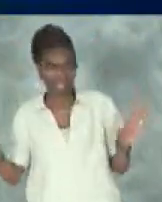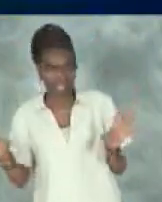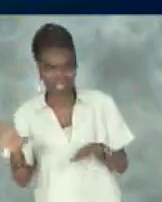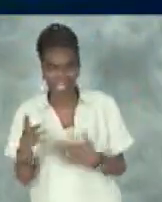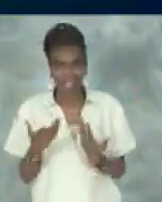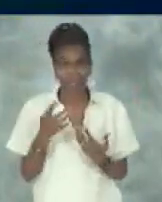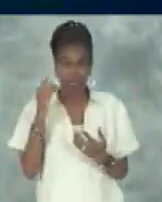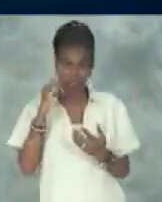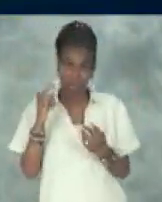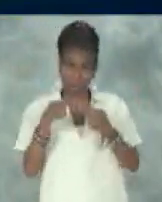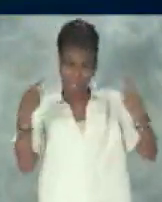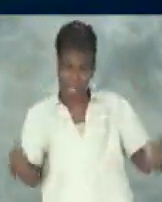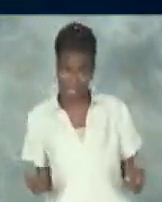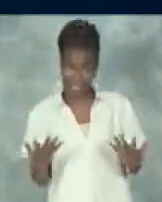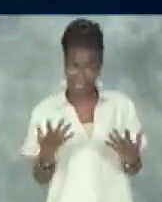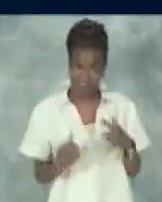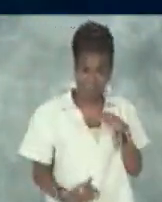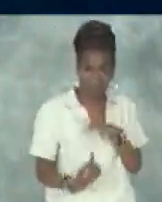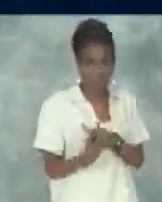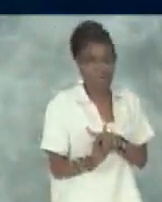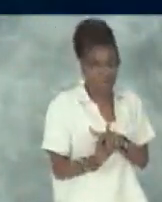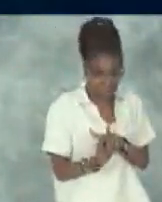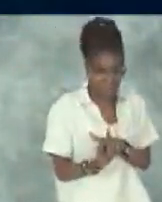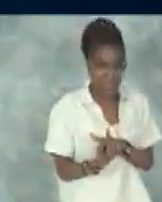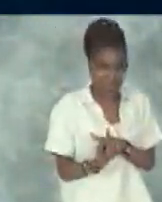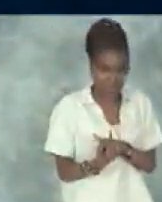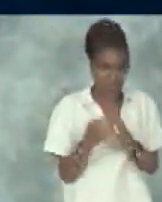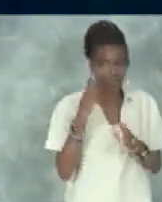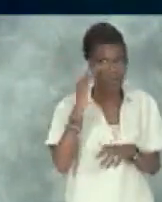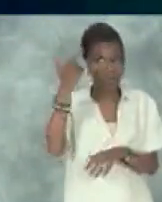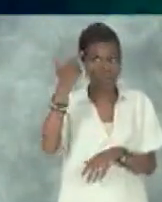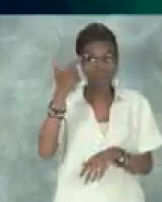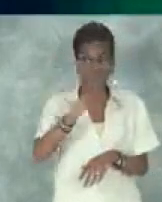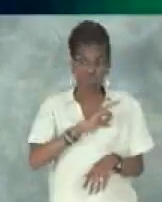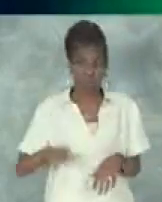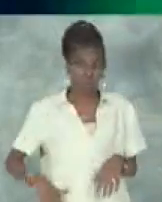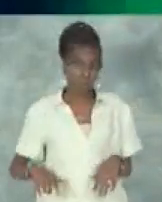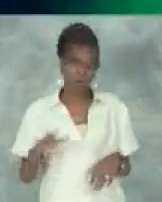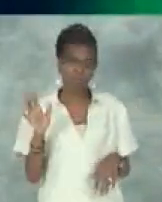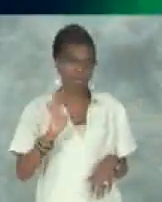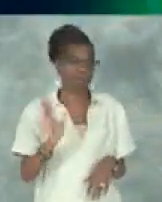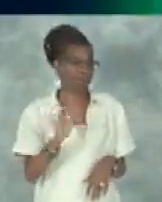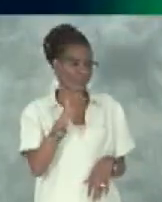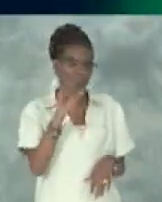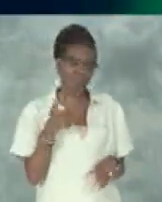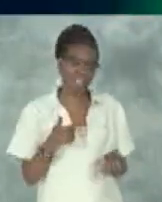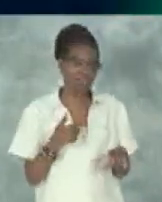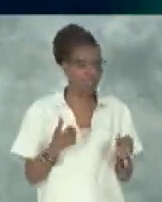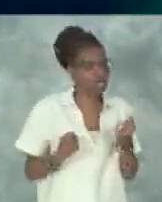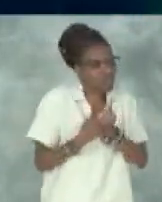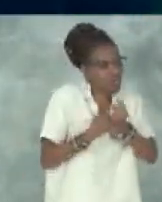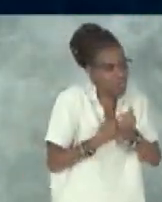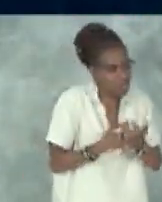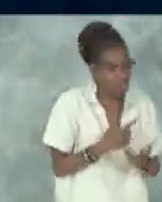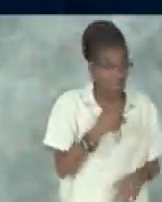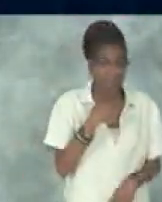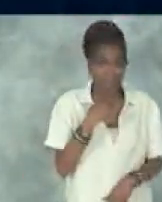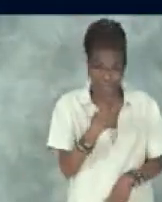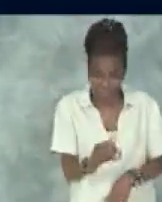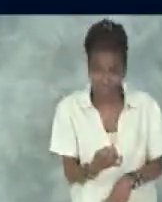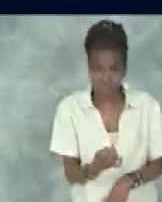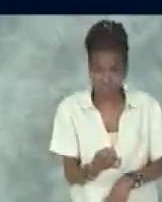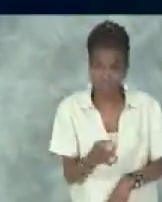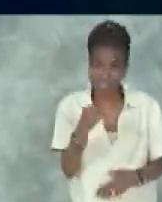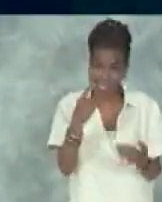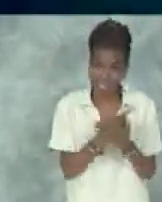enemy comes in like a flood, here it is, the Lord will set up a standard in front of you. I'll tell you the truth, you're going to